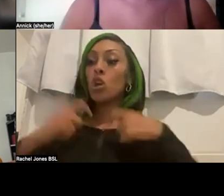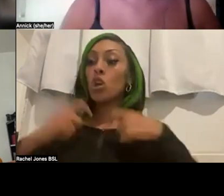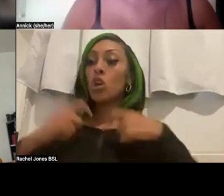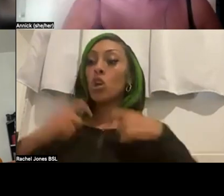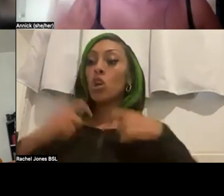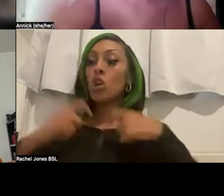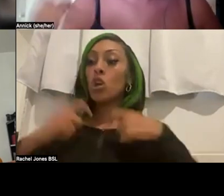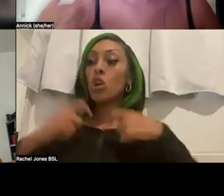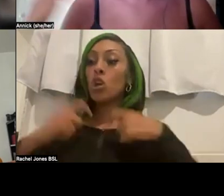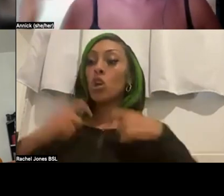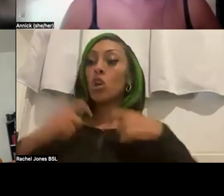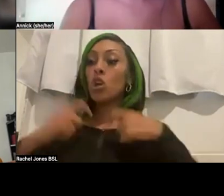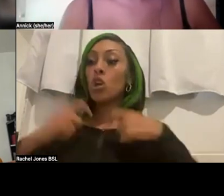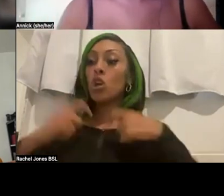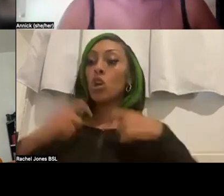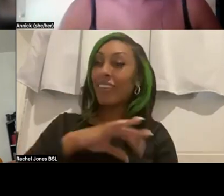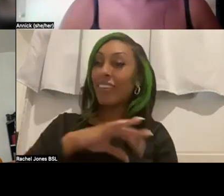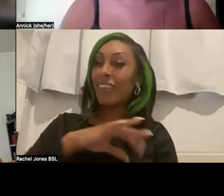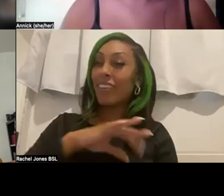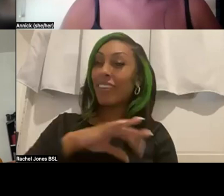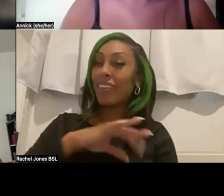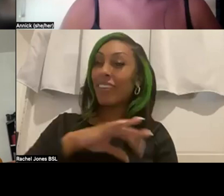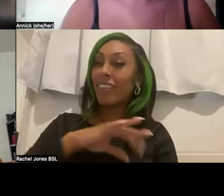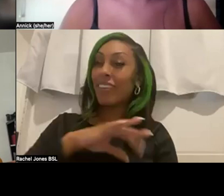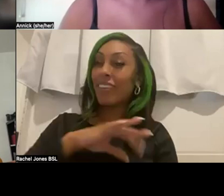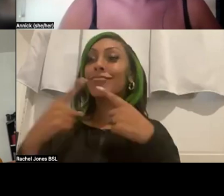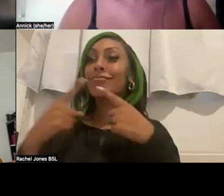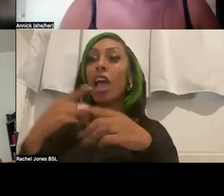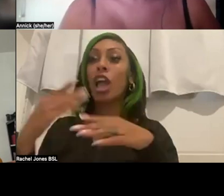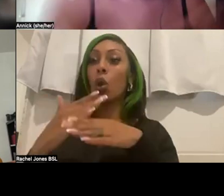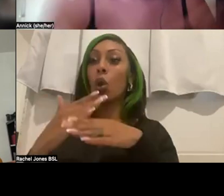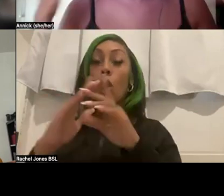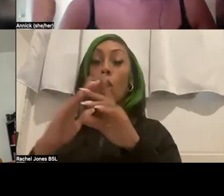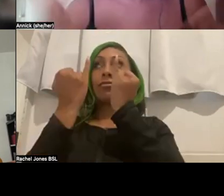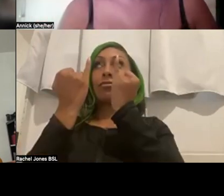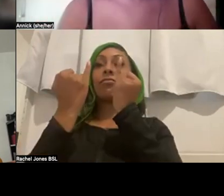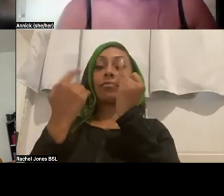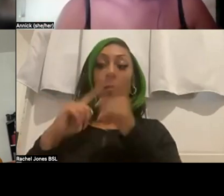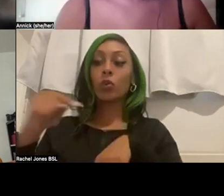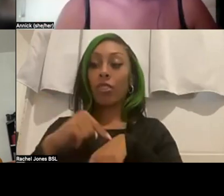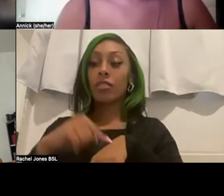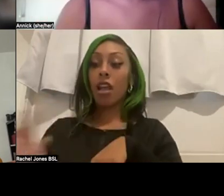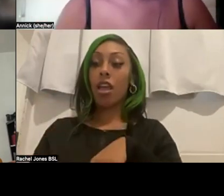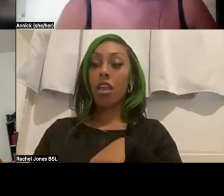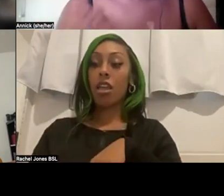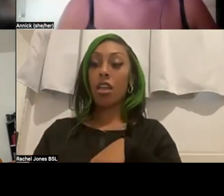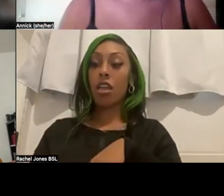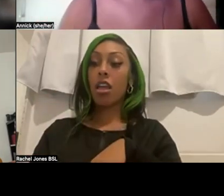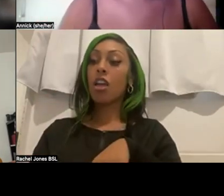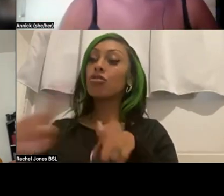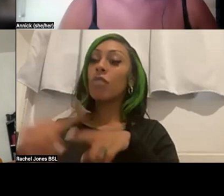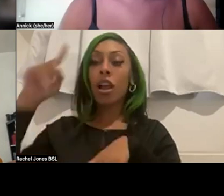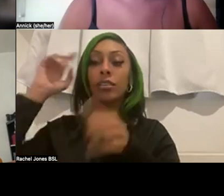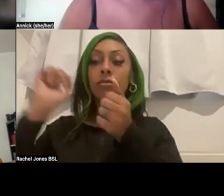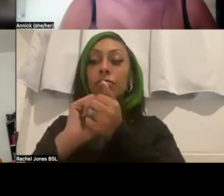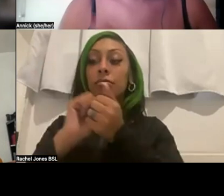and things like that. Data works against you most of the time. So that's something that I really try to keep in mind in my own social